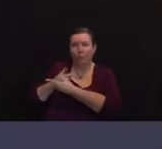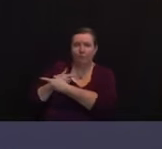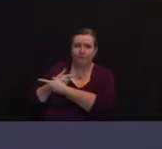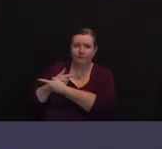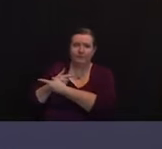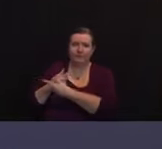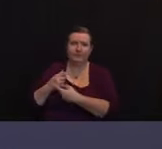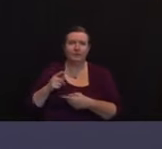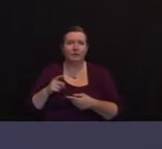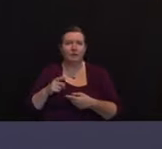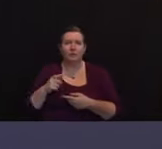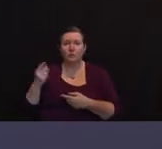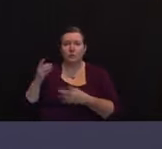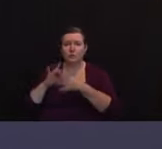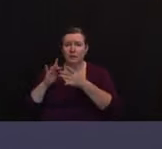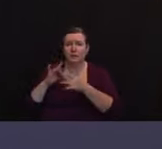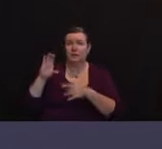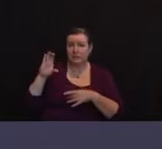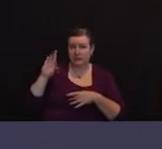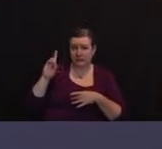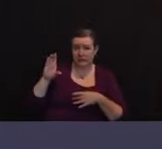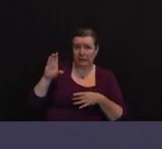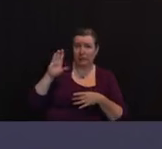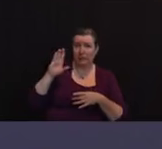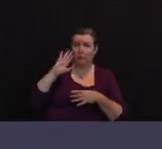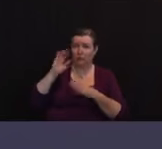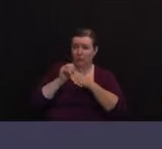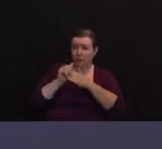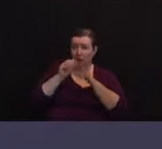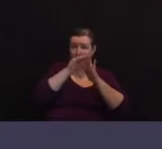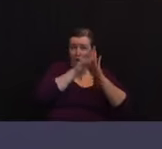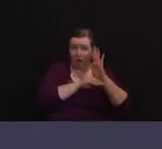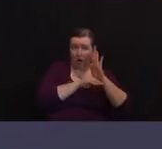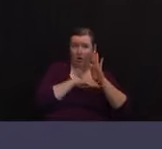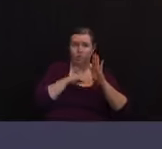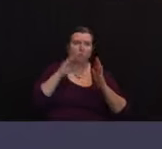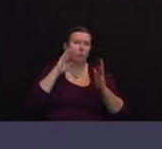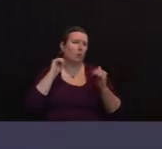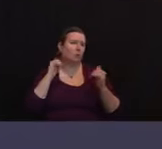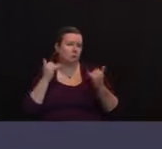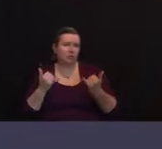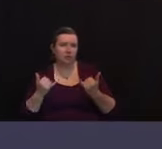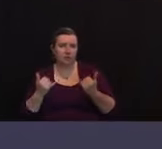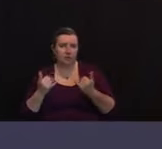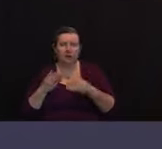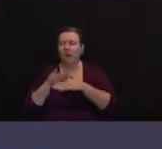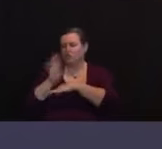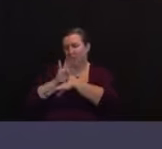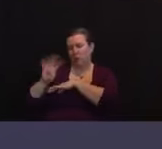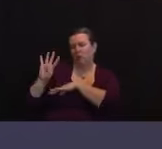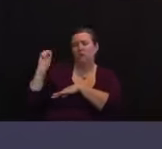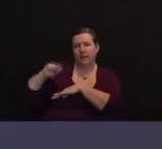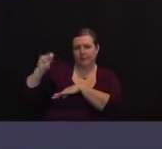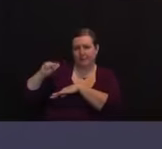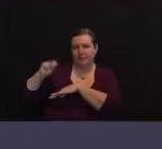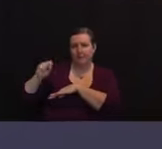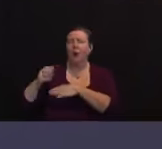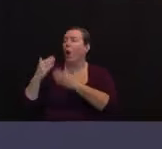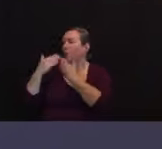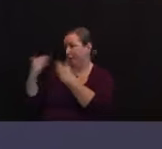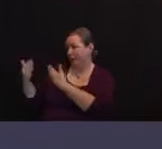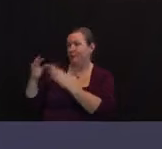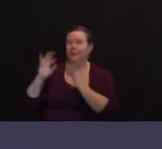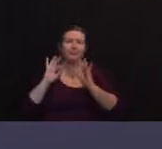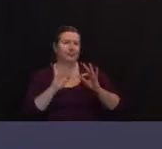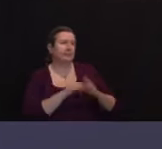you're going to get more guidance from the CDC. We hope today. After 4 o'clock today. Okay, great, thank you. Pat,